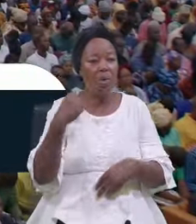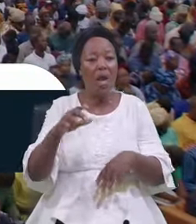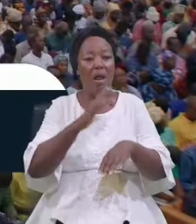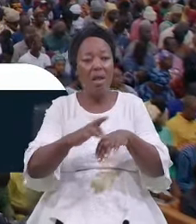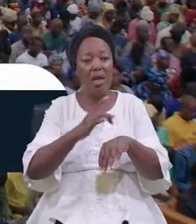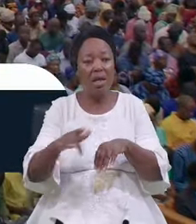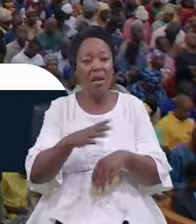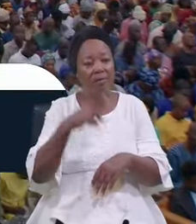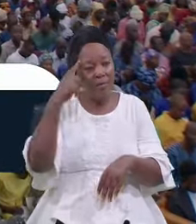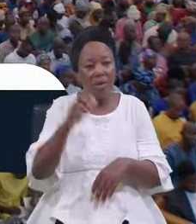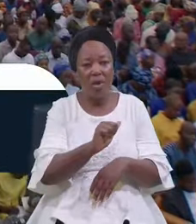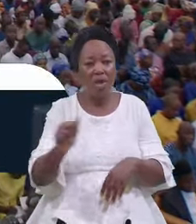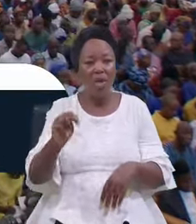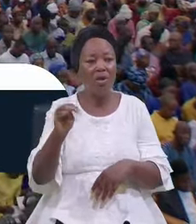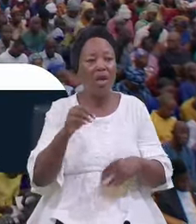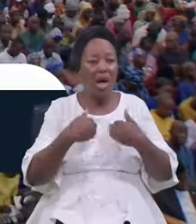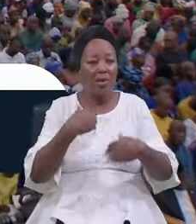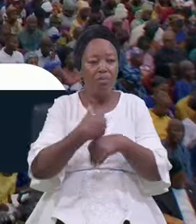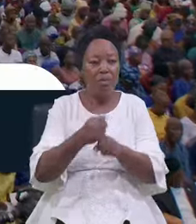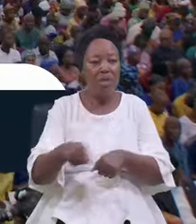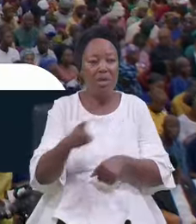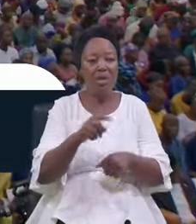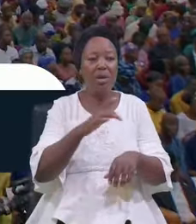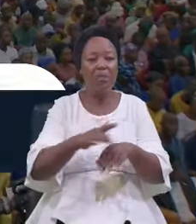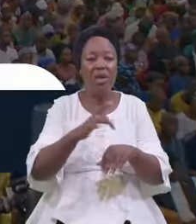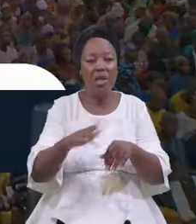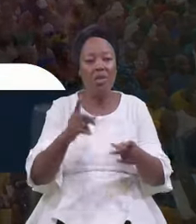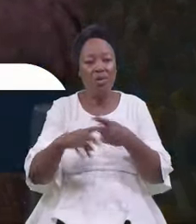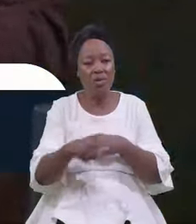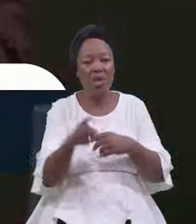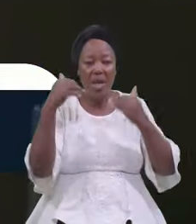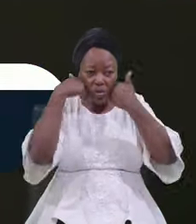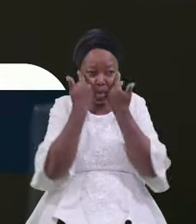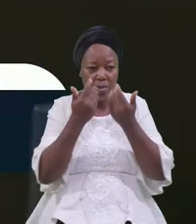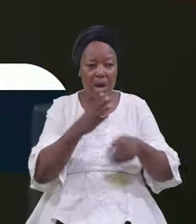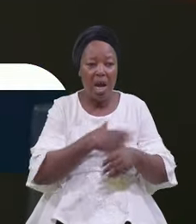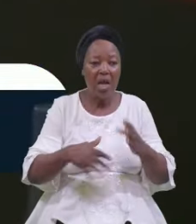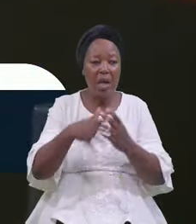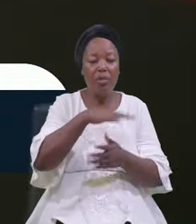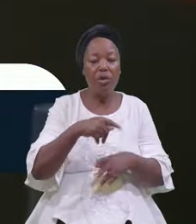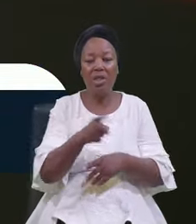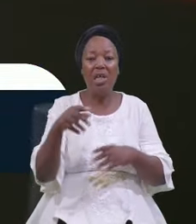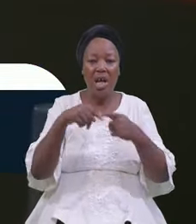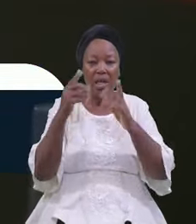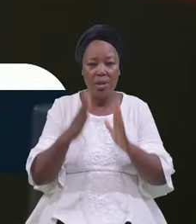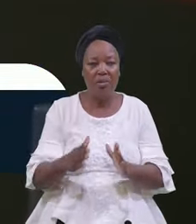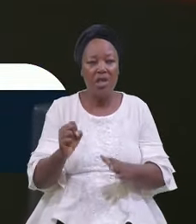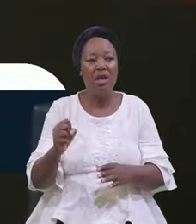Aaron had made them naked unto their shame among their enemies.